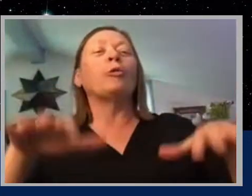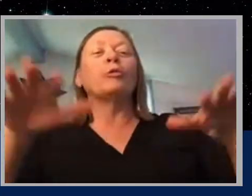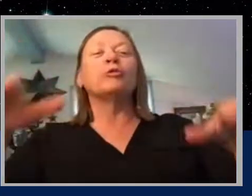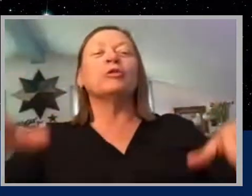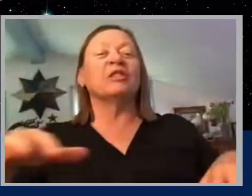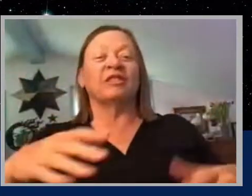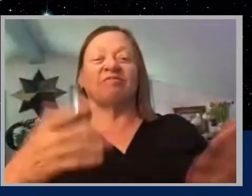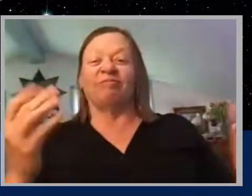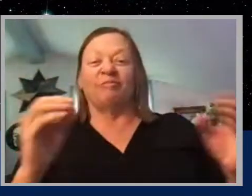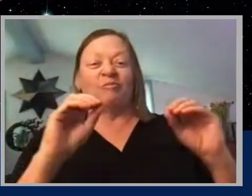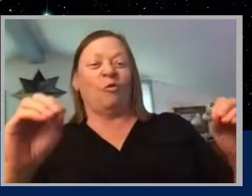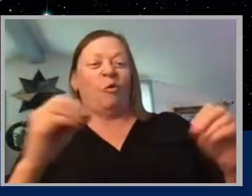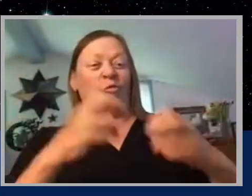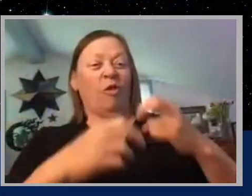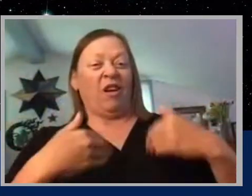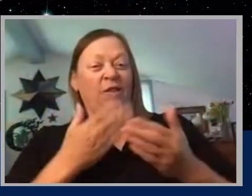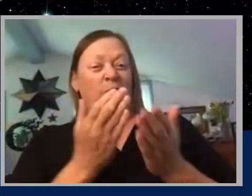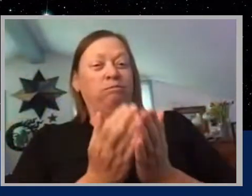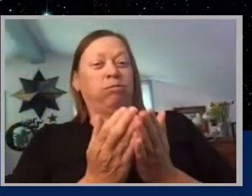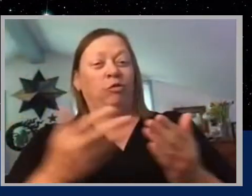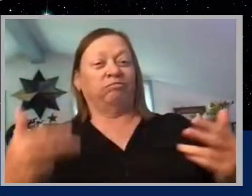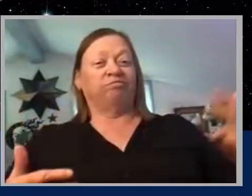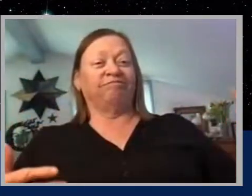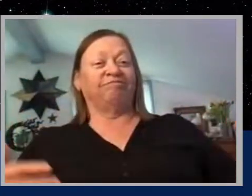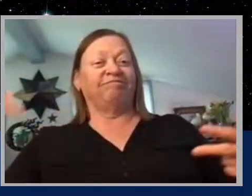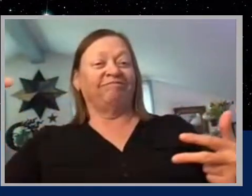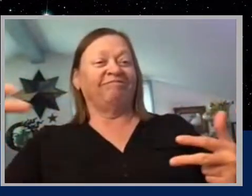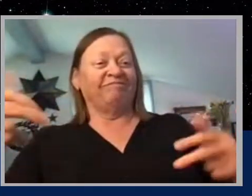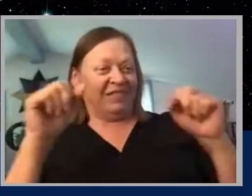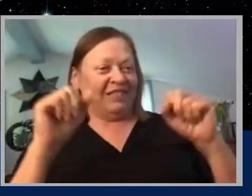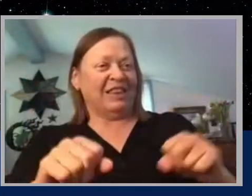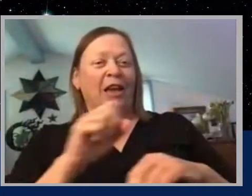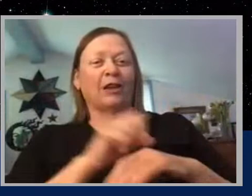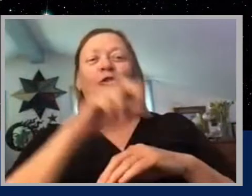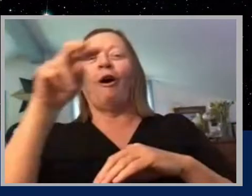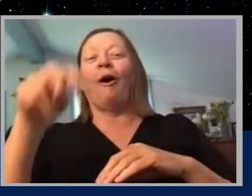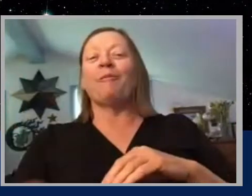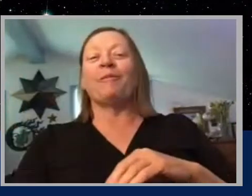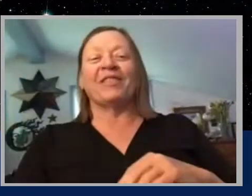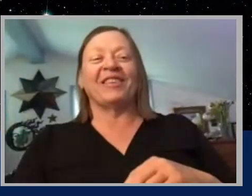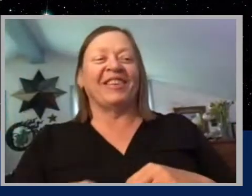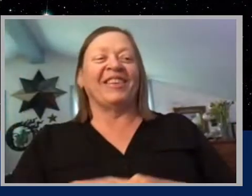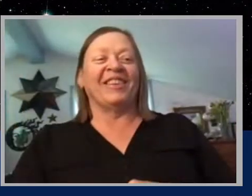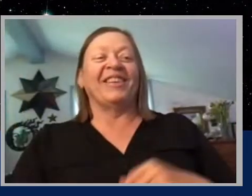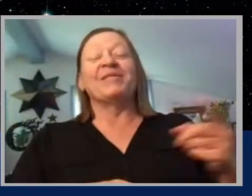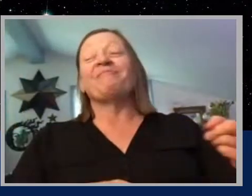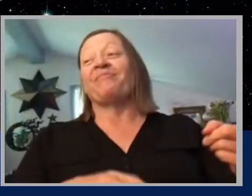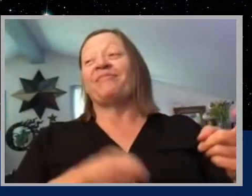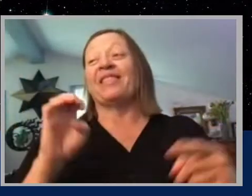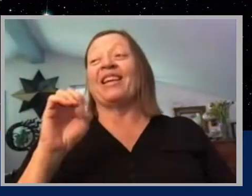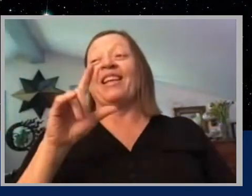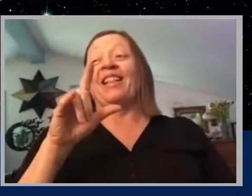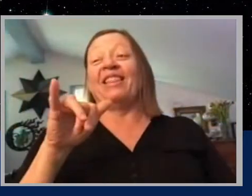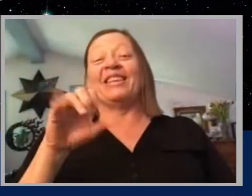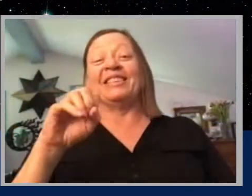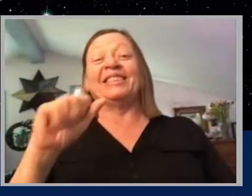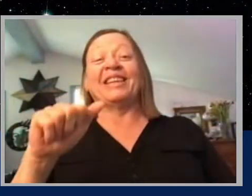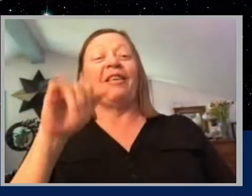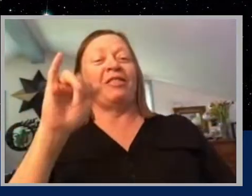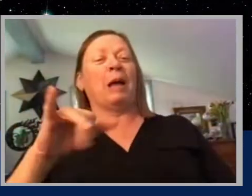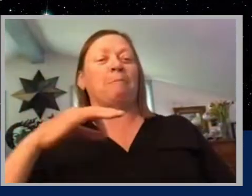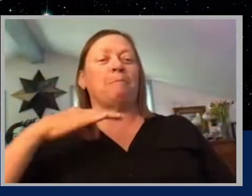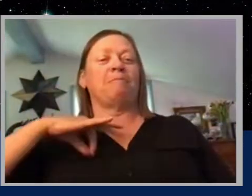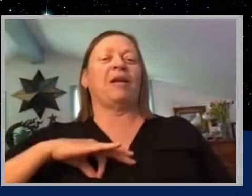they're like, no, this is faster. We can just jump. Yeah, absolutely. Why not? That's the perks of splashdown, right? I mean, I guess if somebody were jumping off of, a